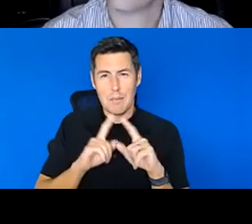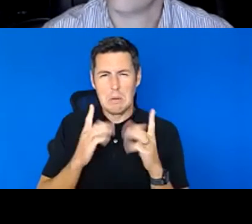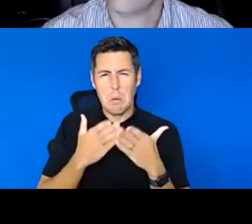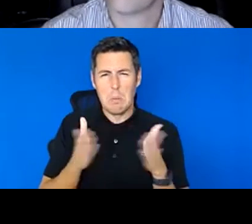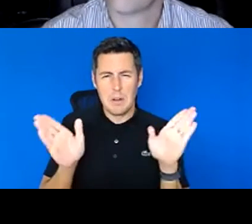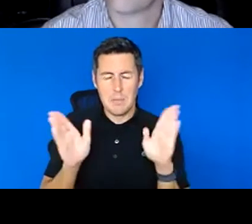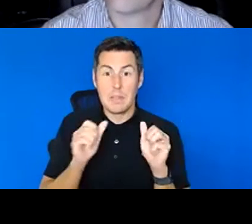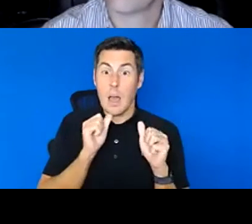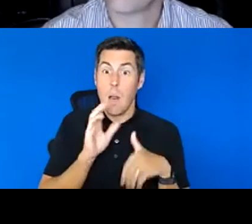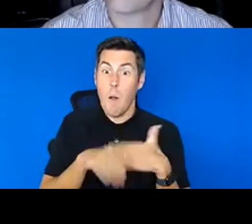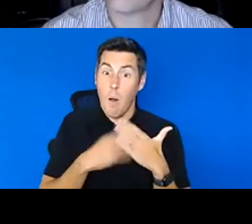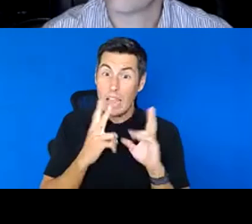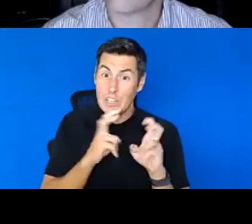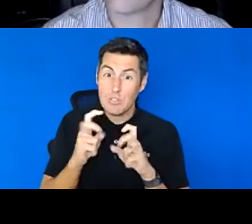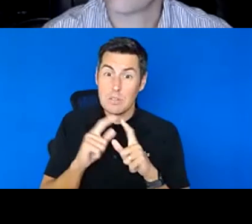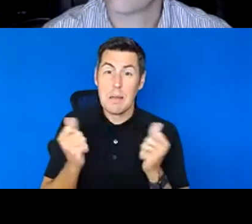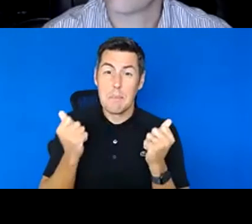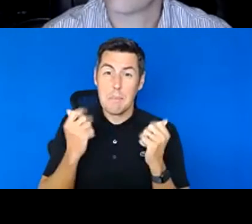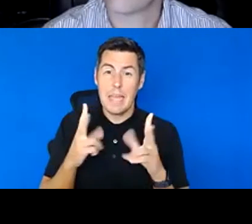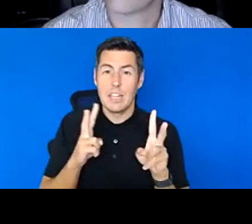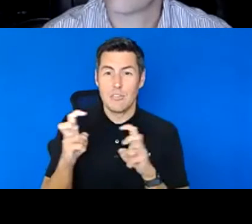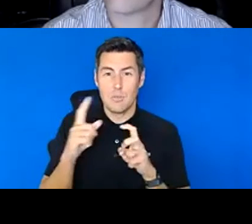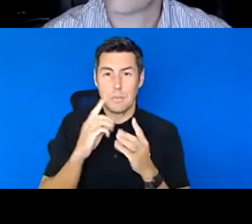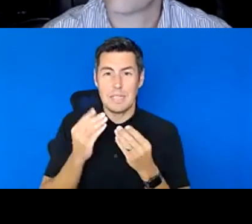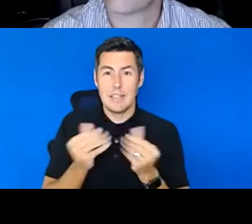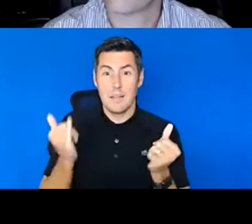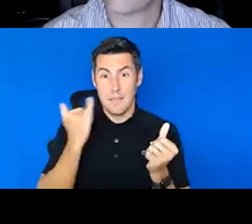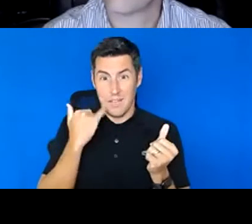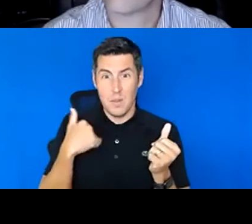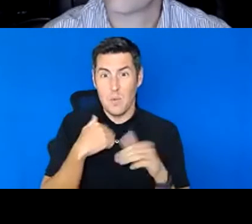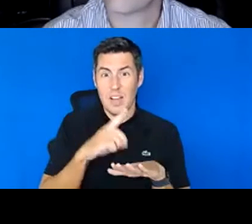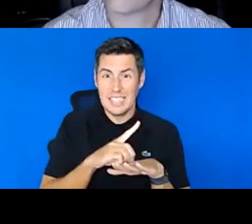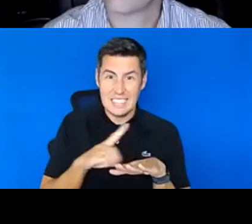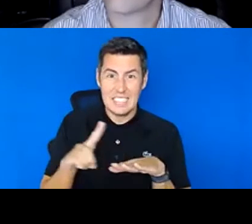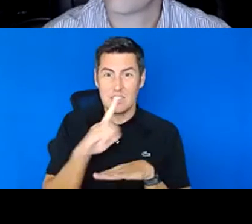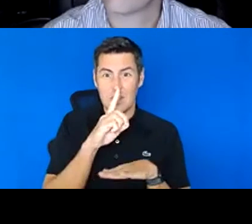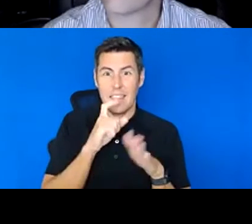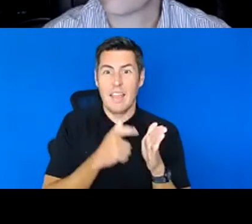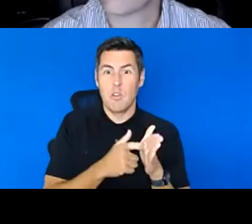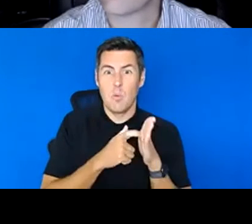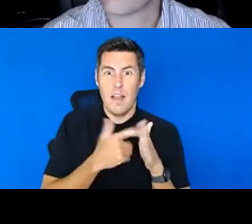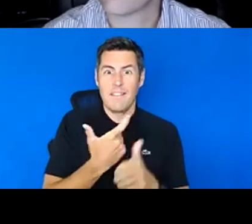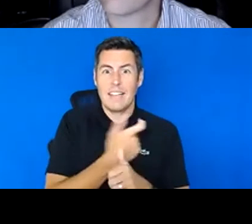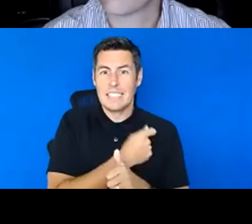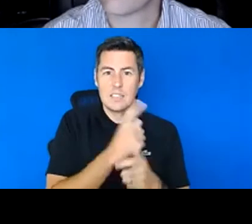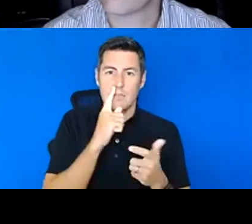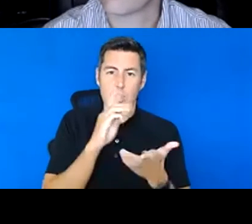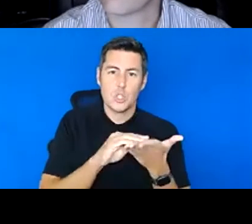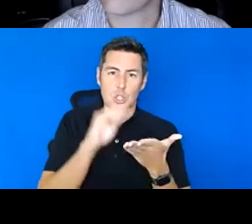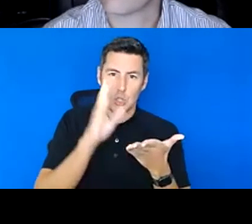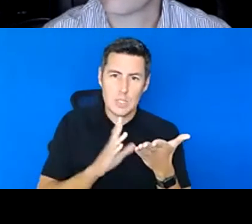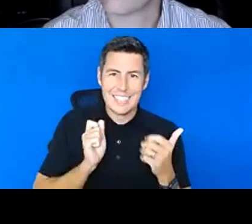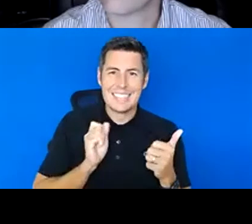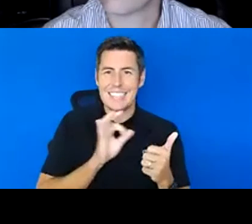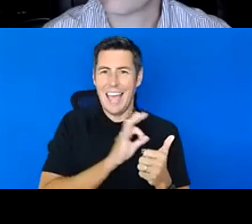be solved if we were a district that required vaccines for students, staff, faculty across the board. So am